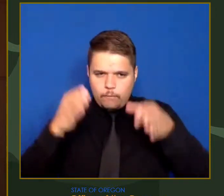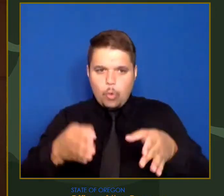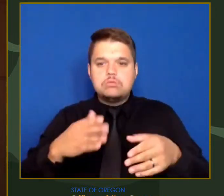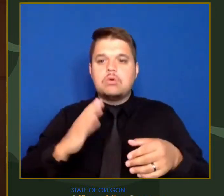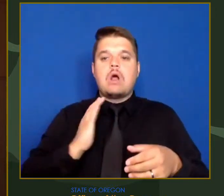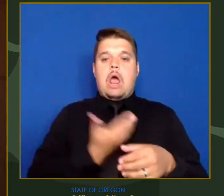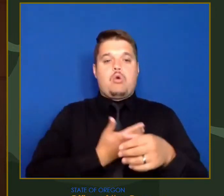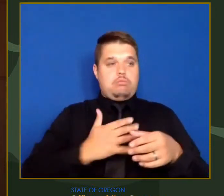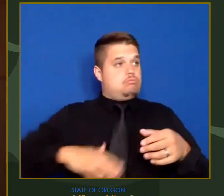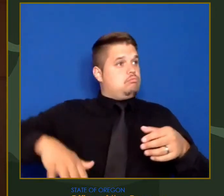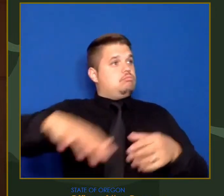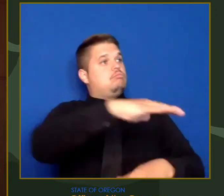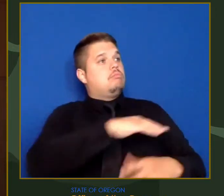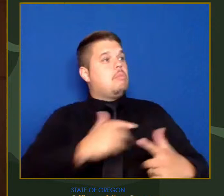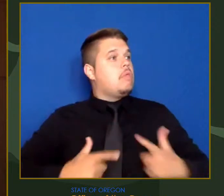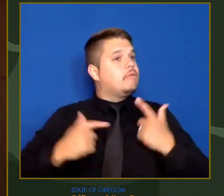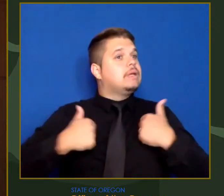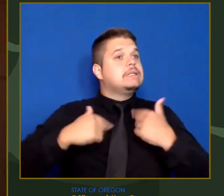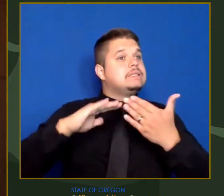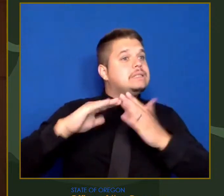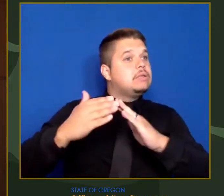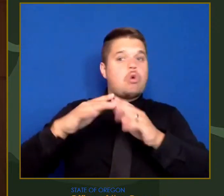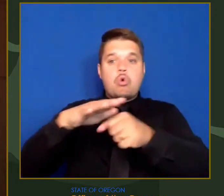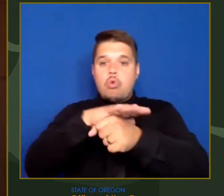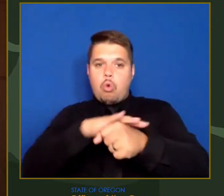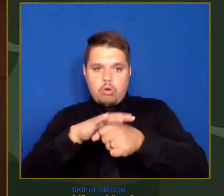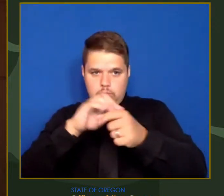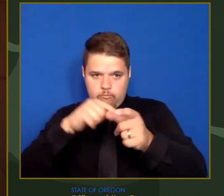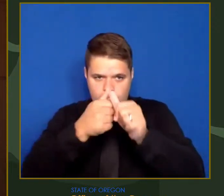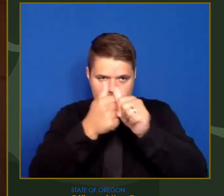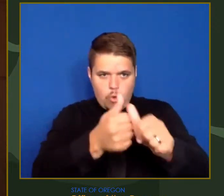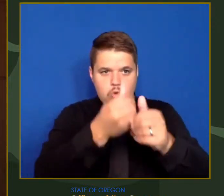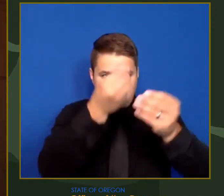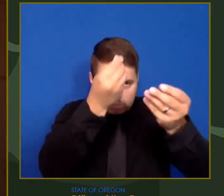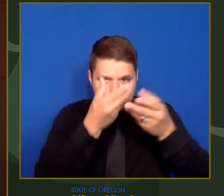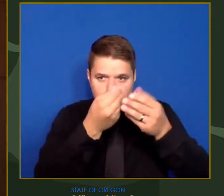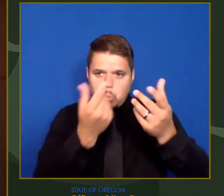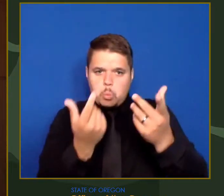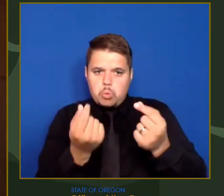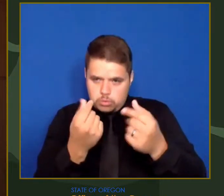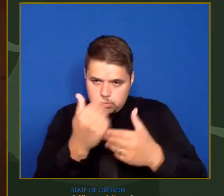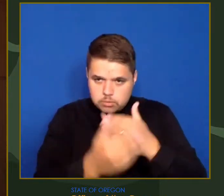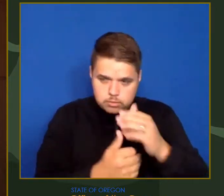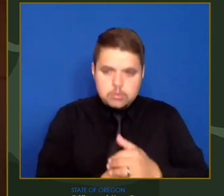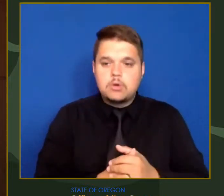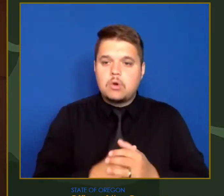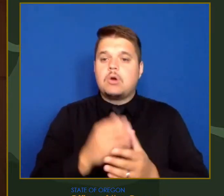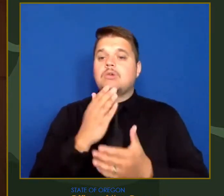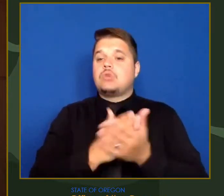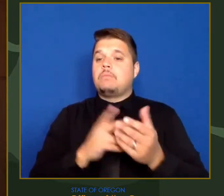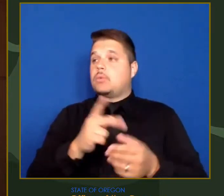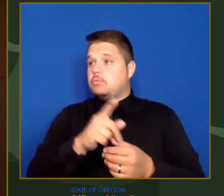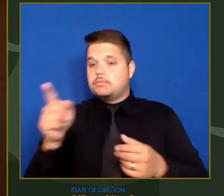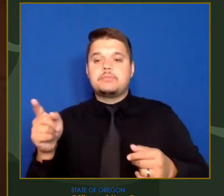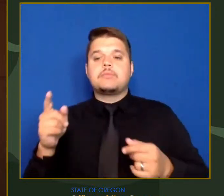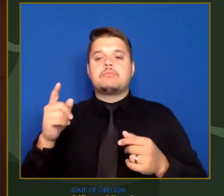the ground. Dr. Seidlinger, Director Allen, do you want to add some more information